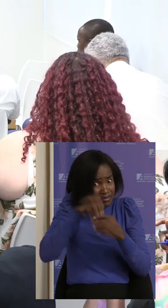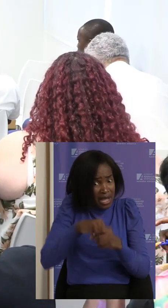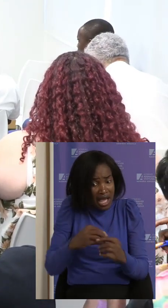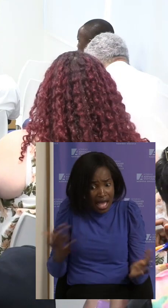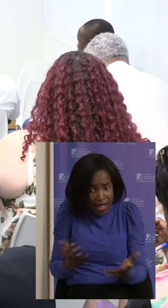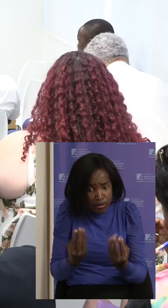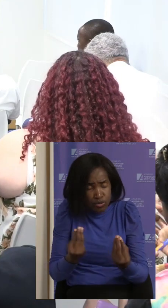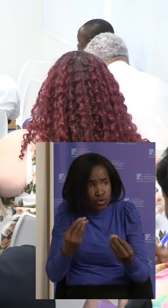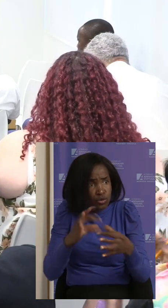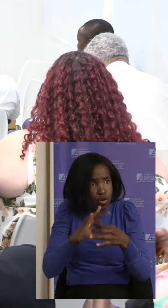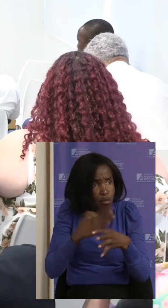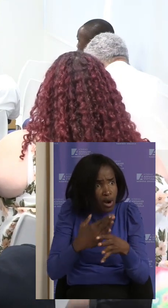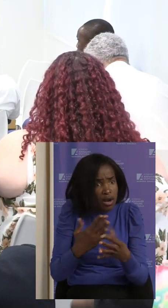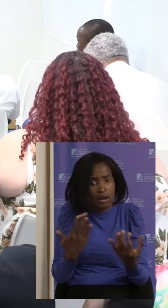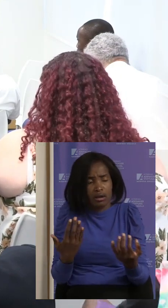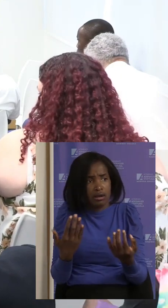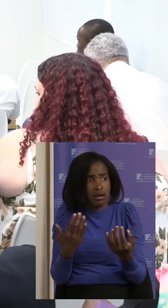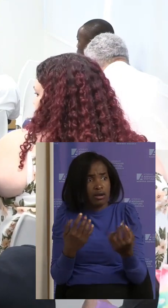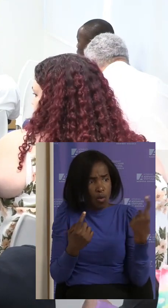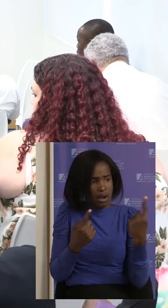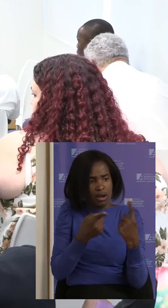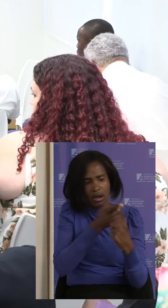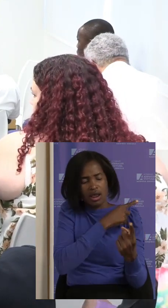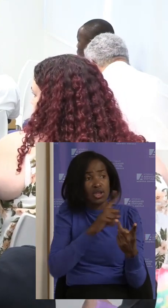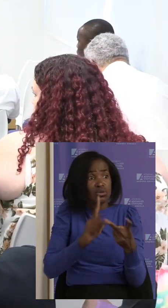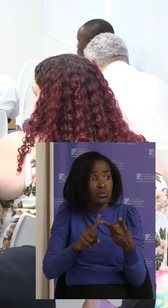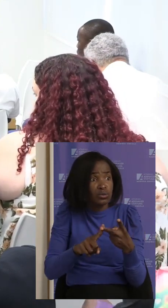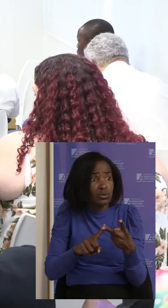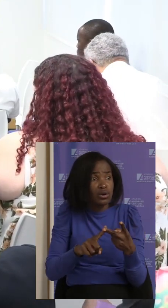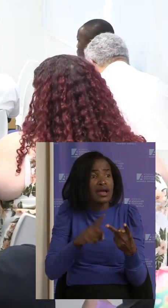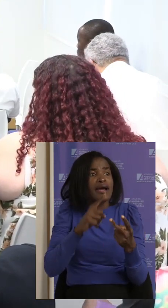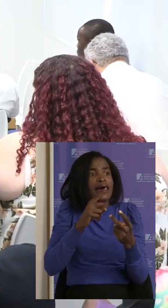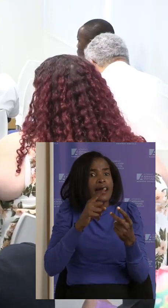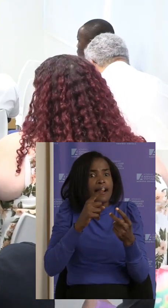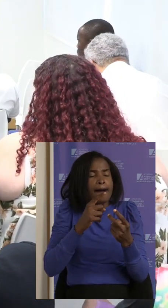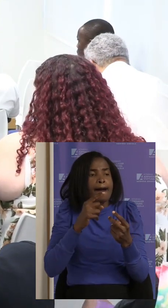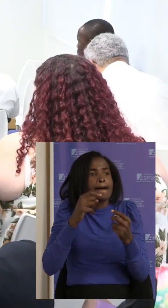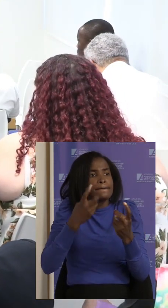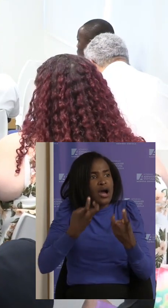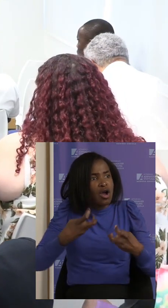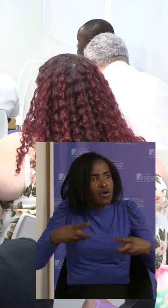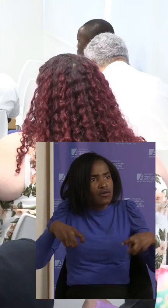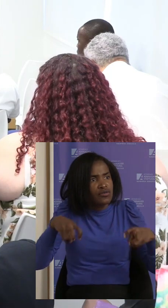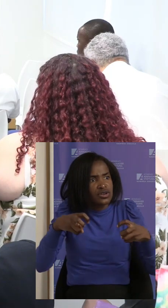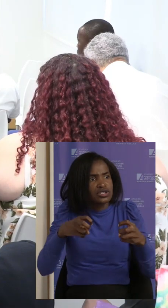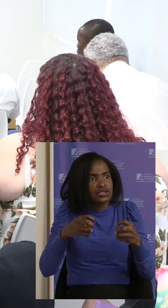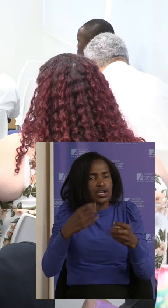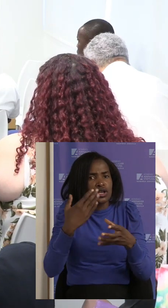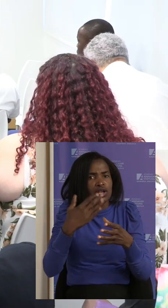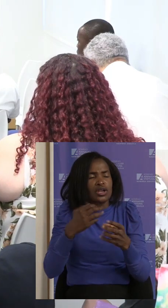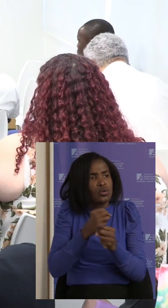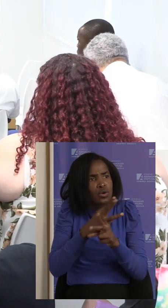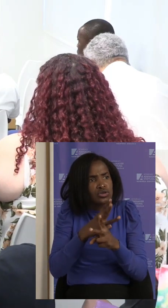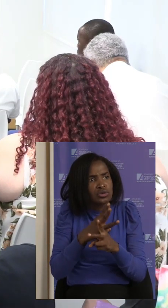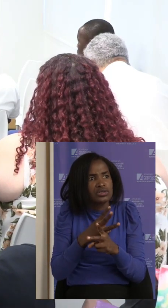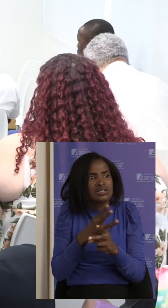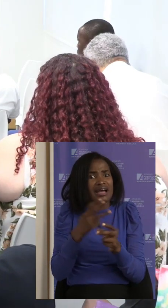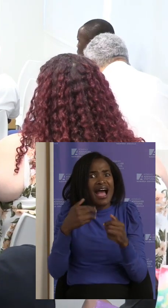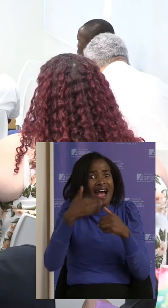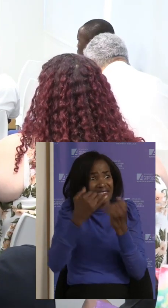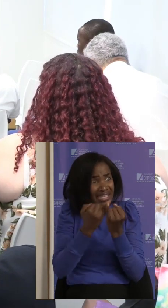with homework and so on? That is one. Number two, how many conferences and workshops did we not have since